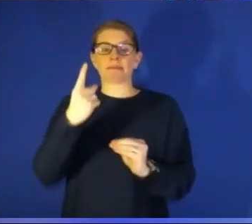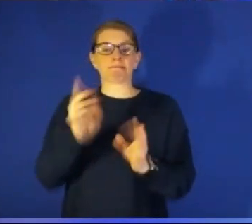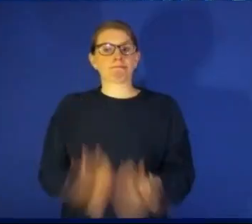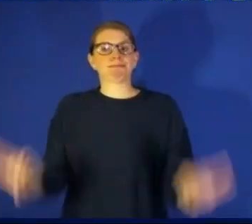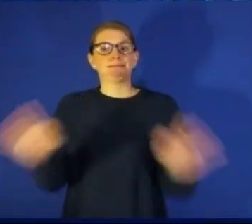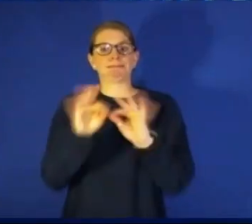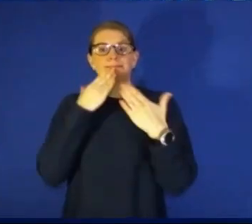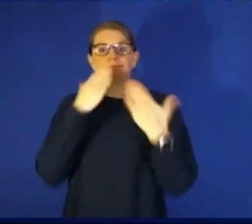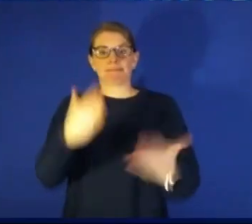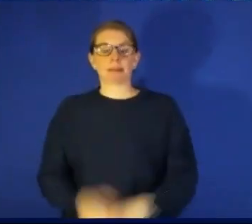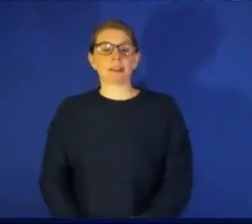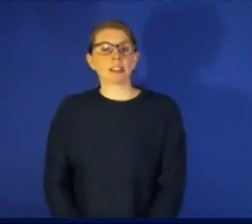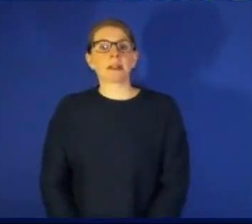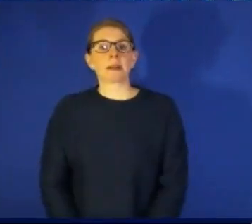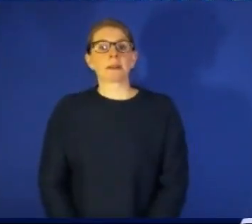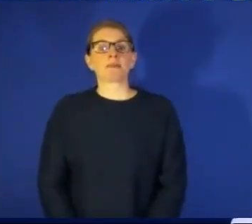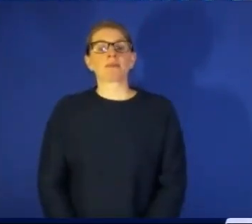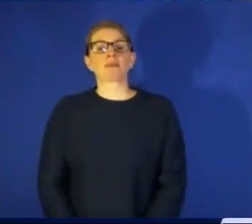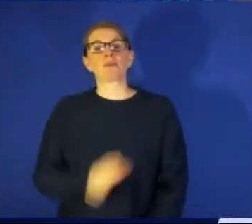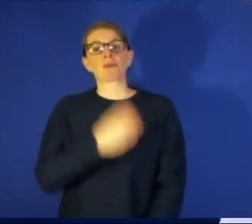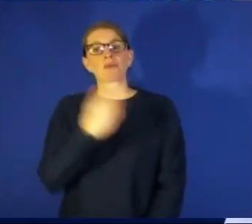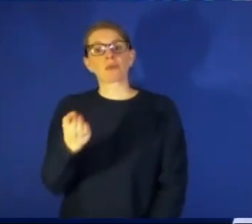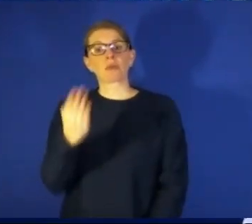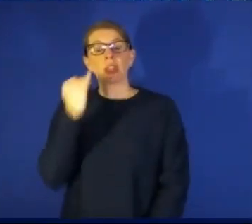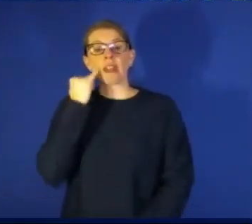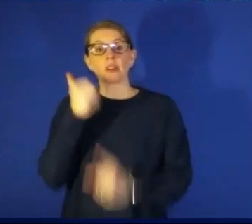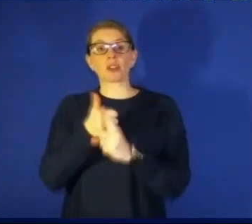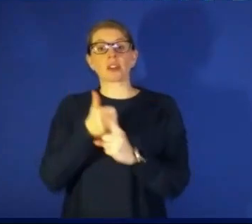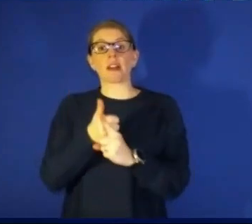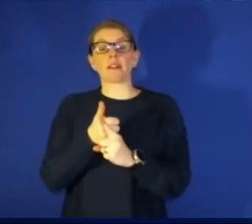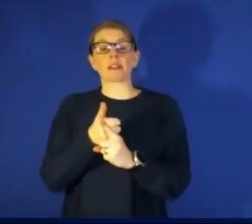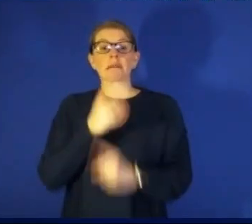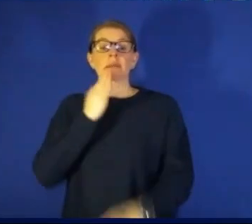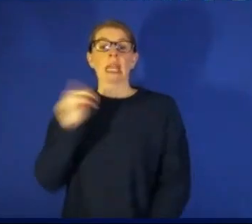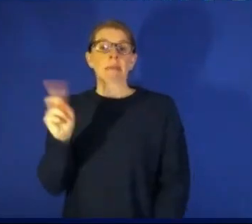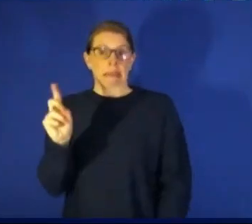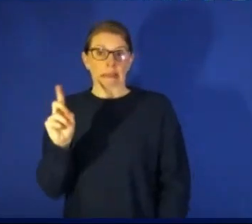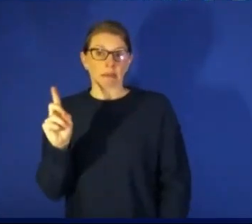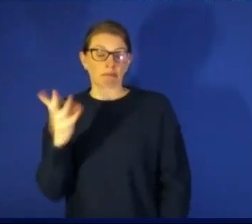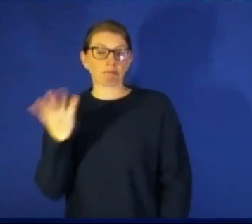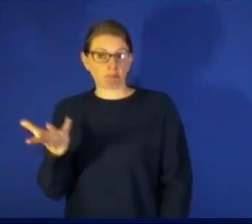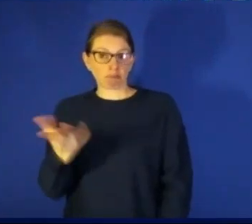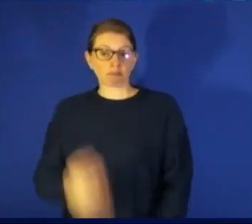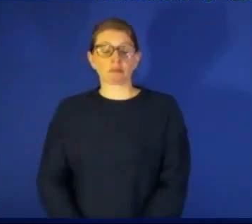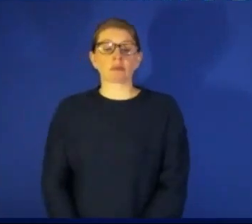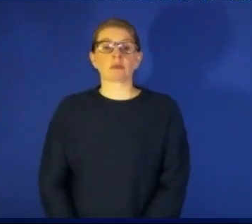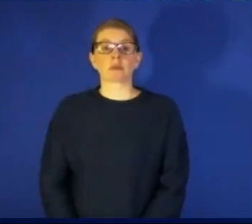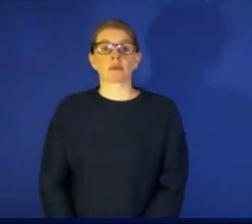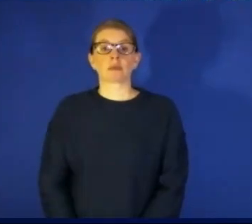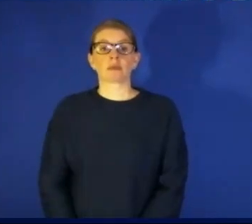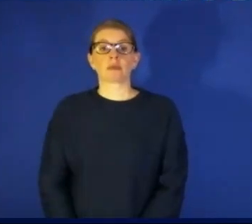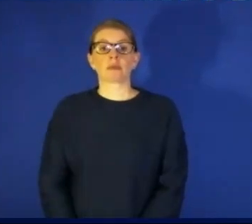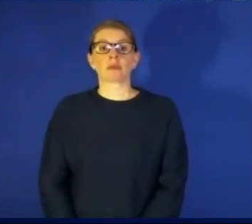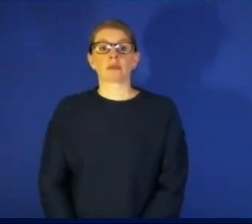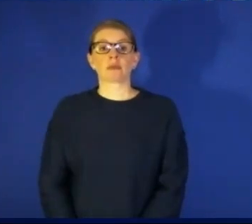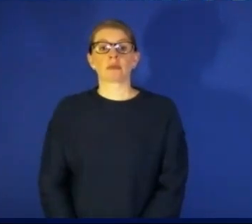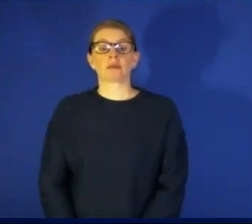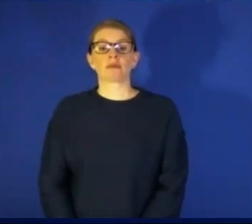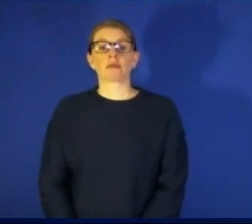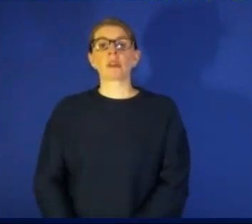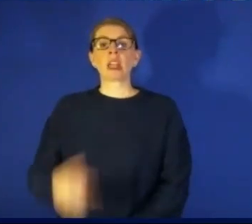Robbins? If you have diabetes, I would encourage you to be an informed and assertive